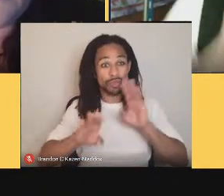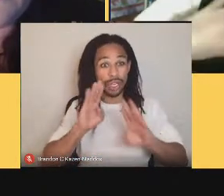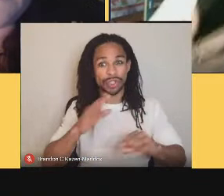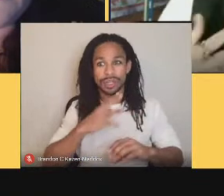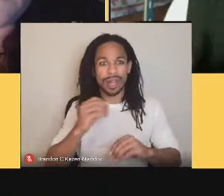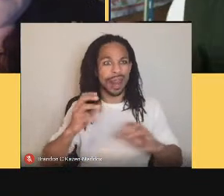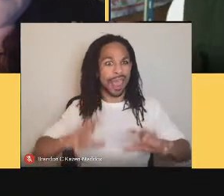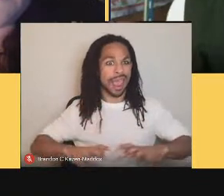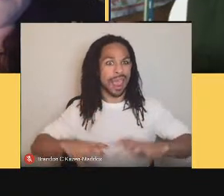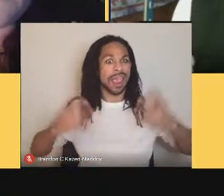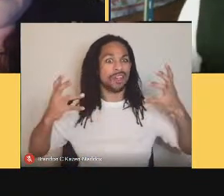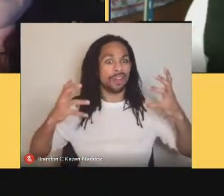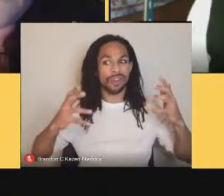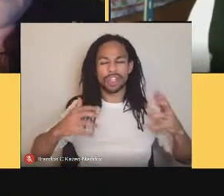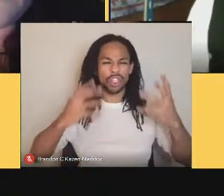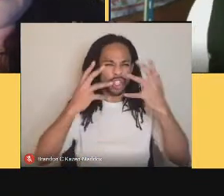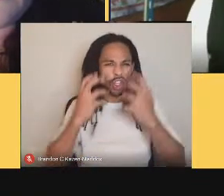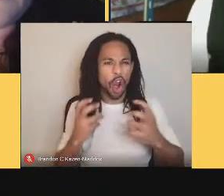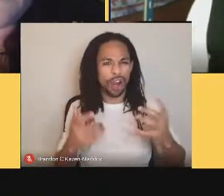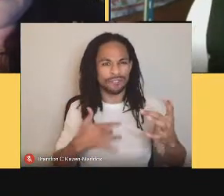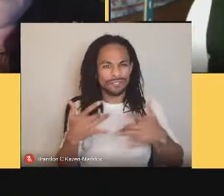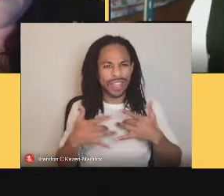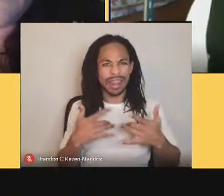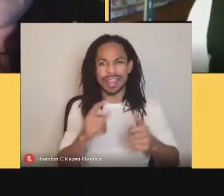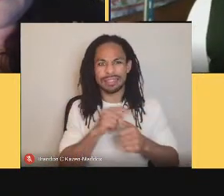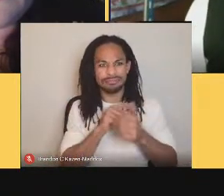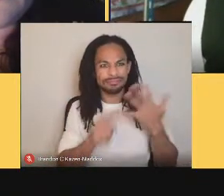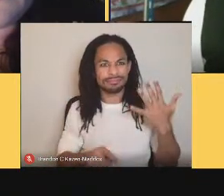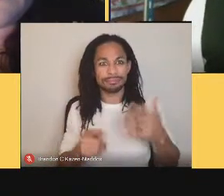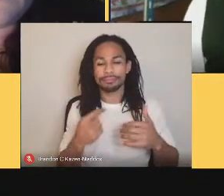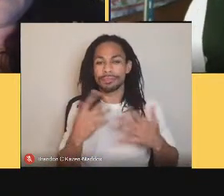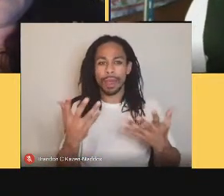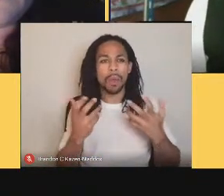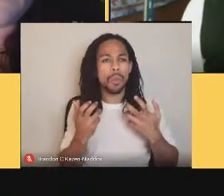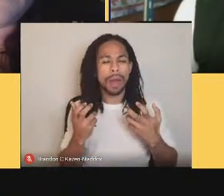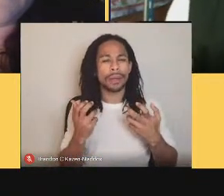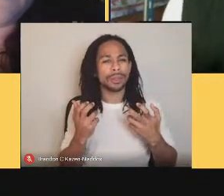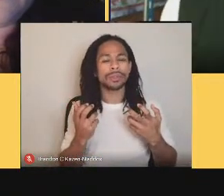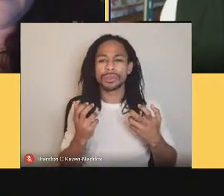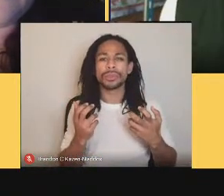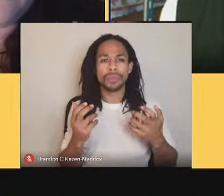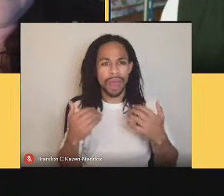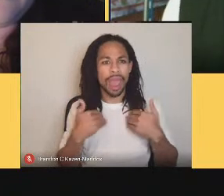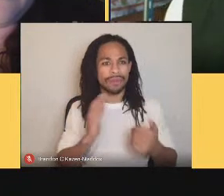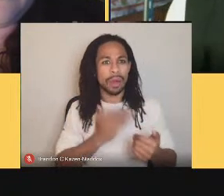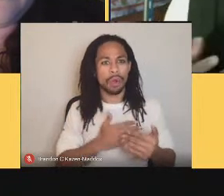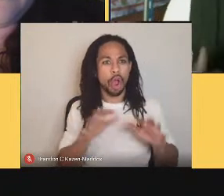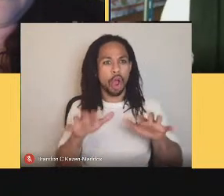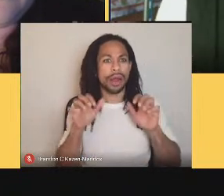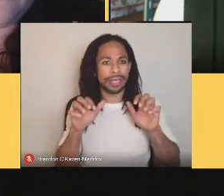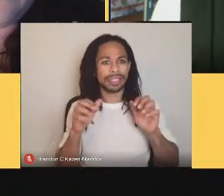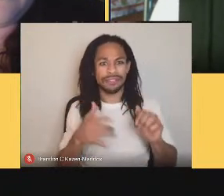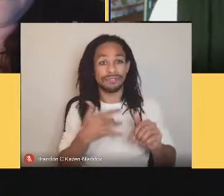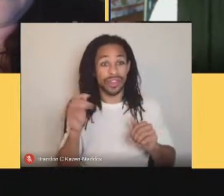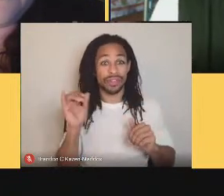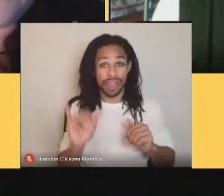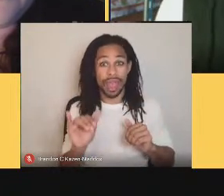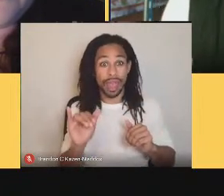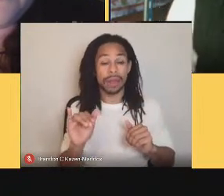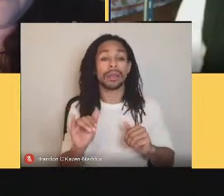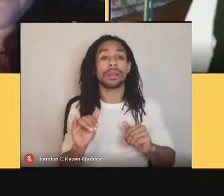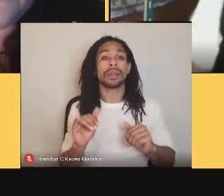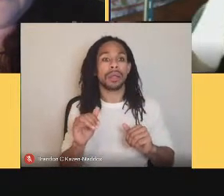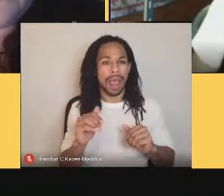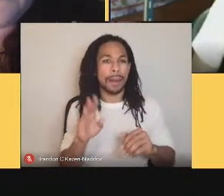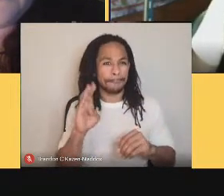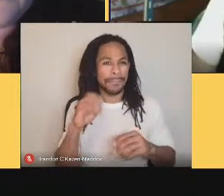anger, all of these dark feelings. And I wanted to have our audience kind of feel that with him, kind of be in that mental state